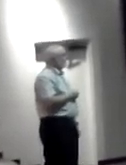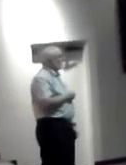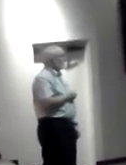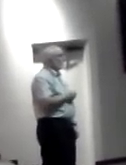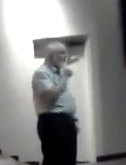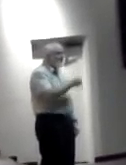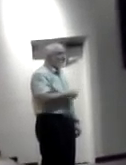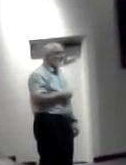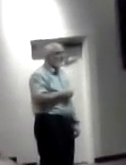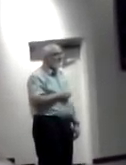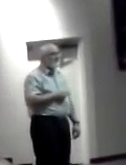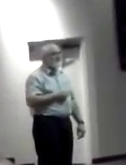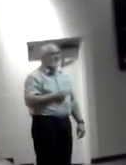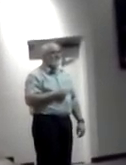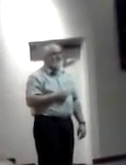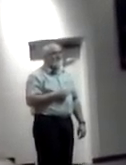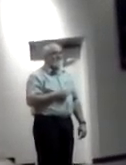It's not.